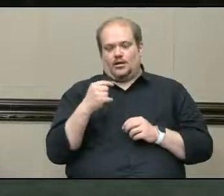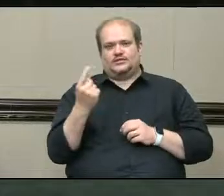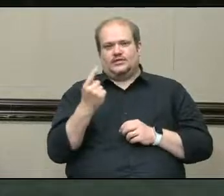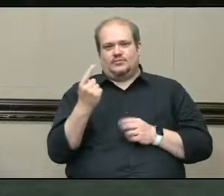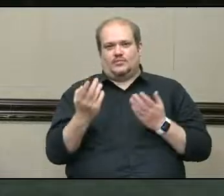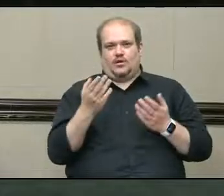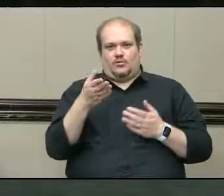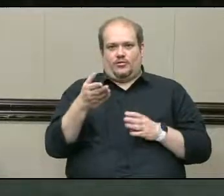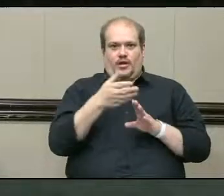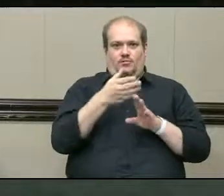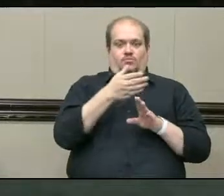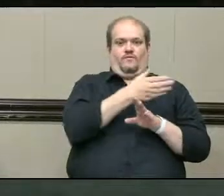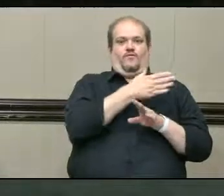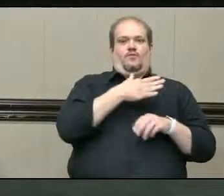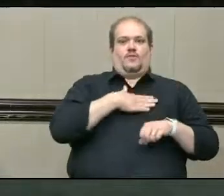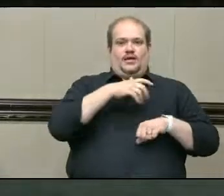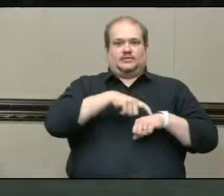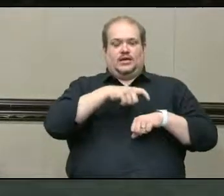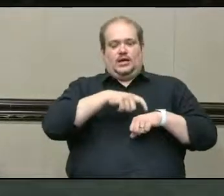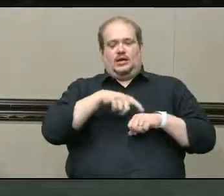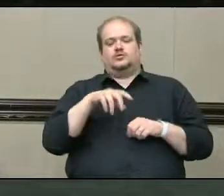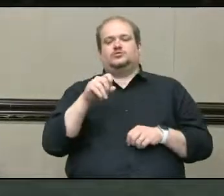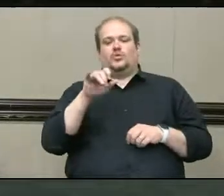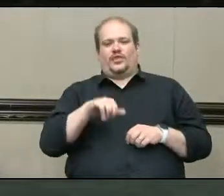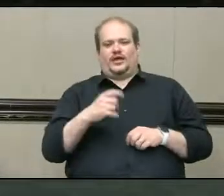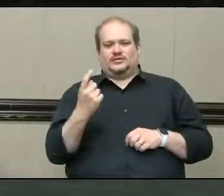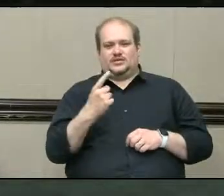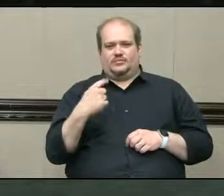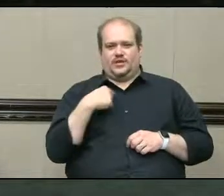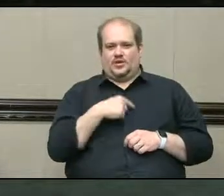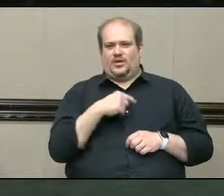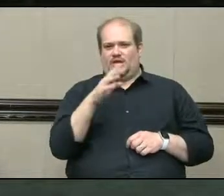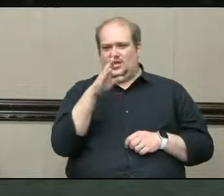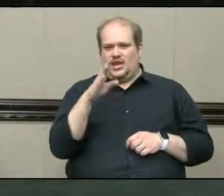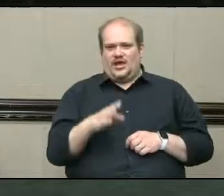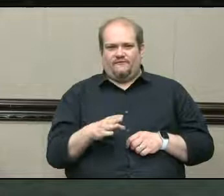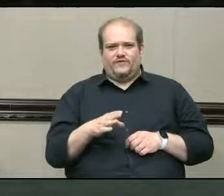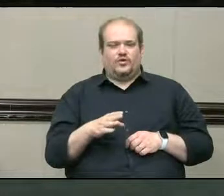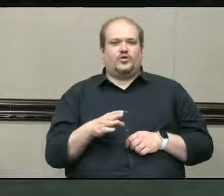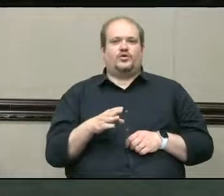that was probably there way before I knew about it. So it's something that we've never